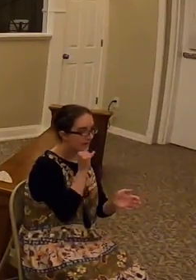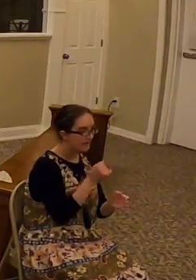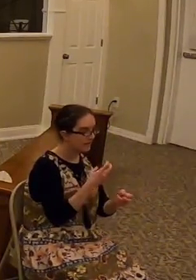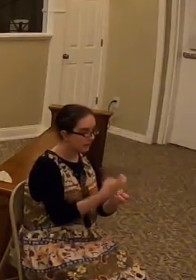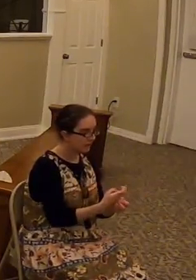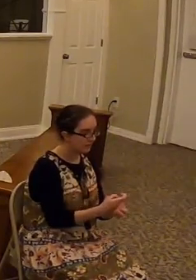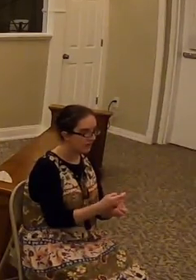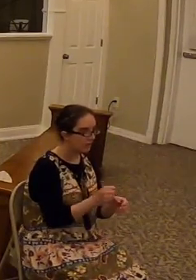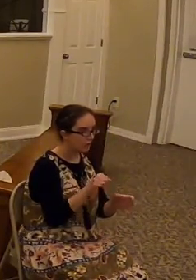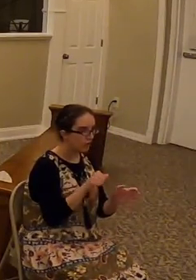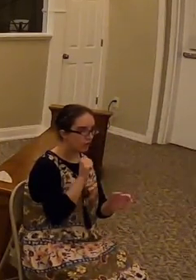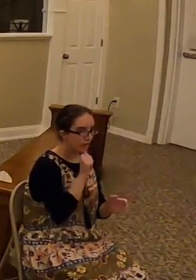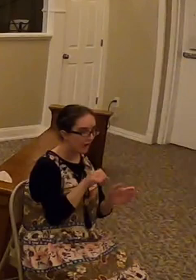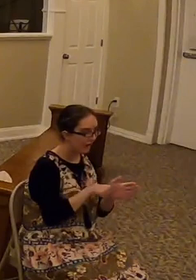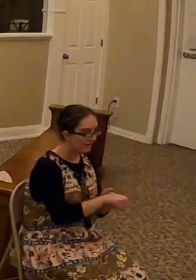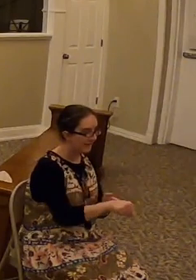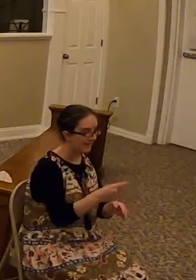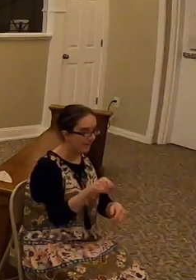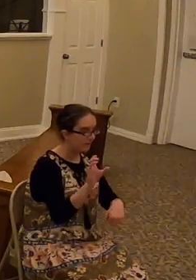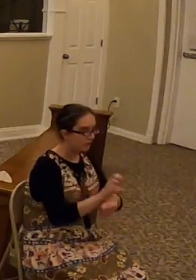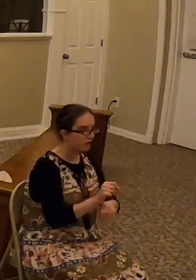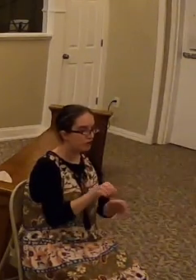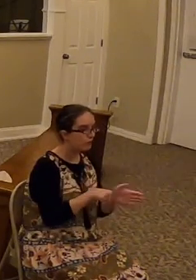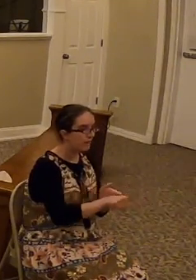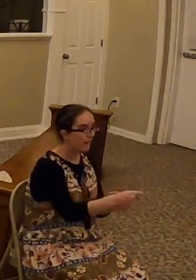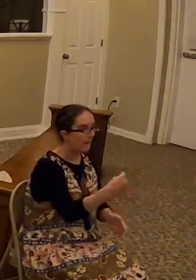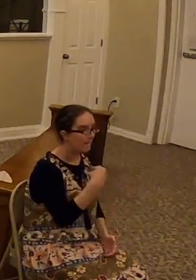You're not persecuting the church, you're persecuting me.